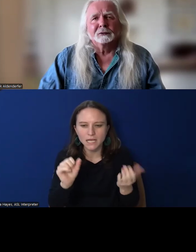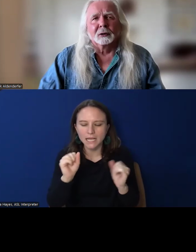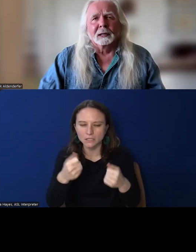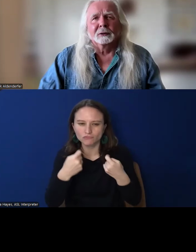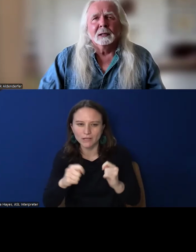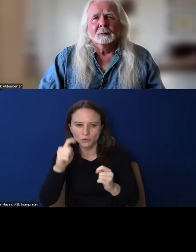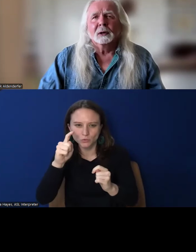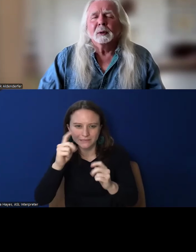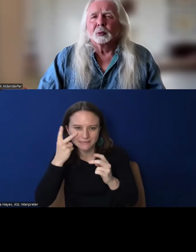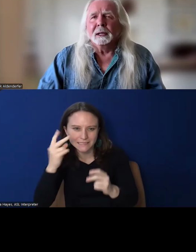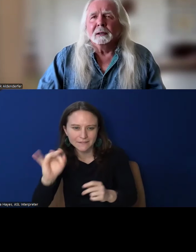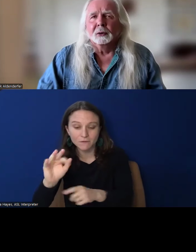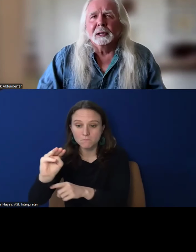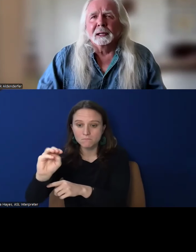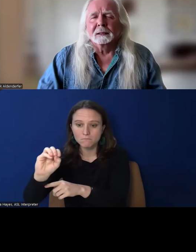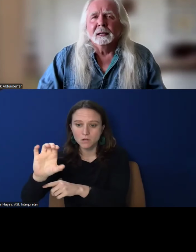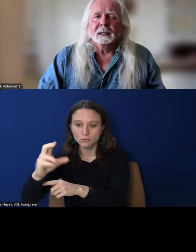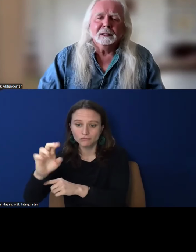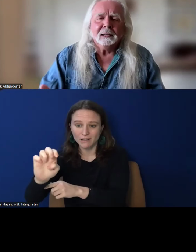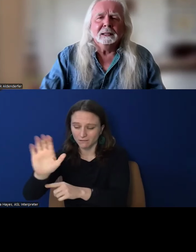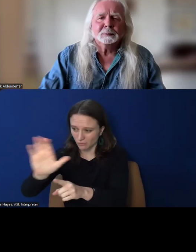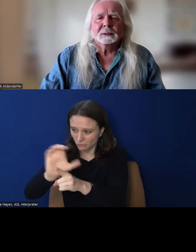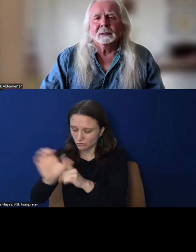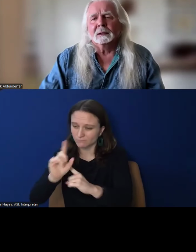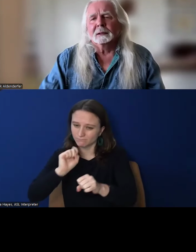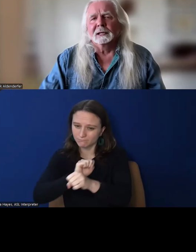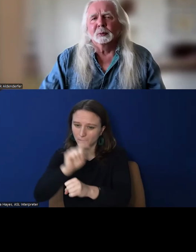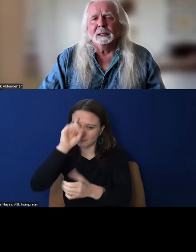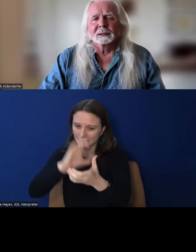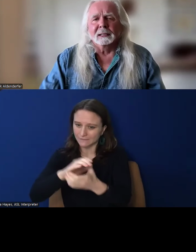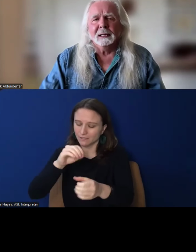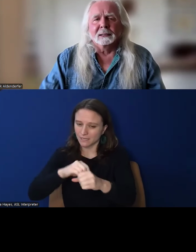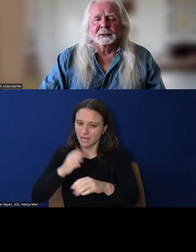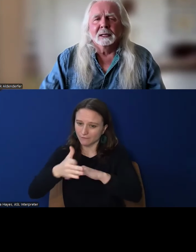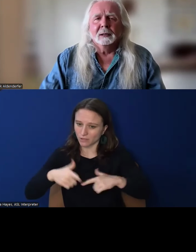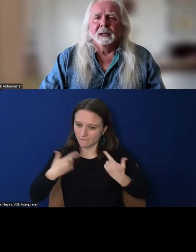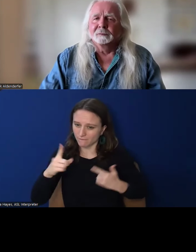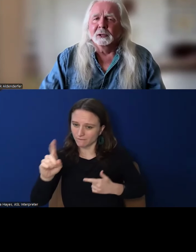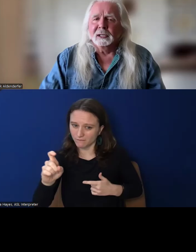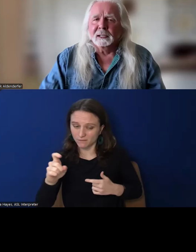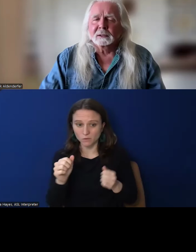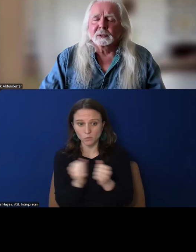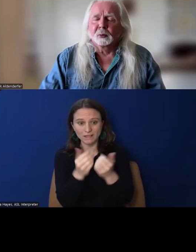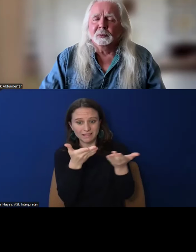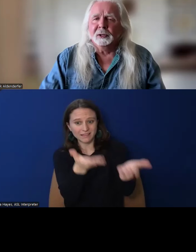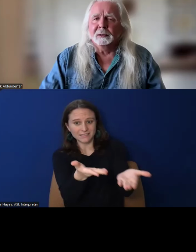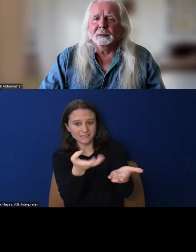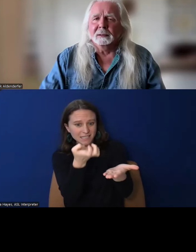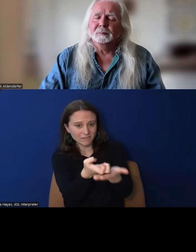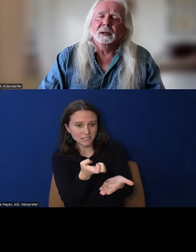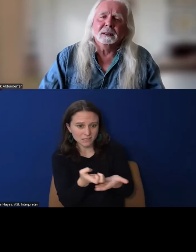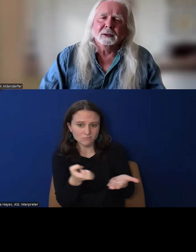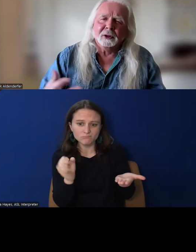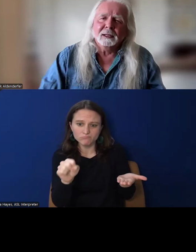in an afterlife? What are we really looking at? And I think in this particular case, we can say yes. We have no text to support that